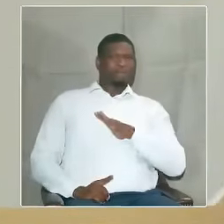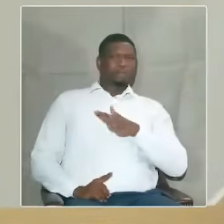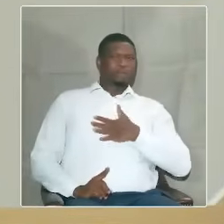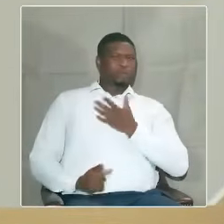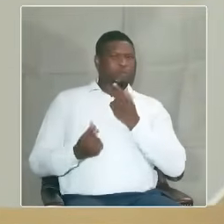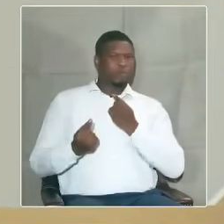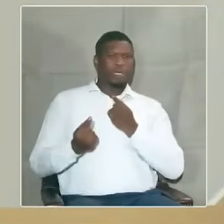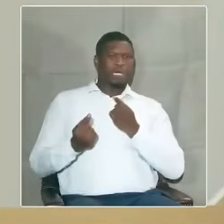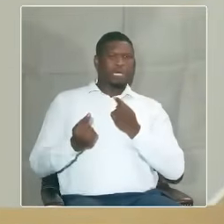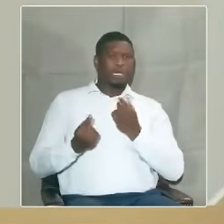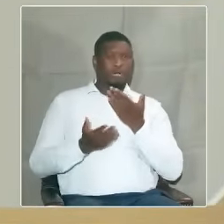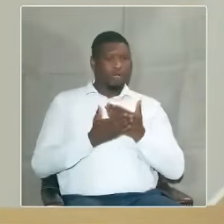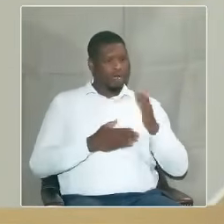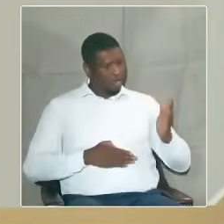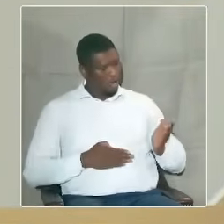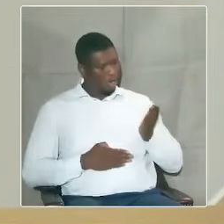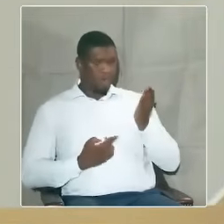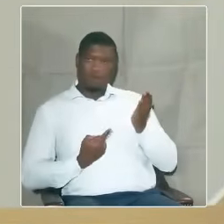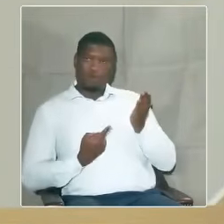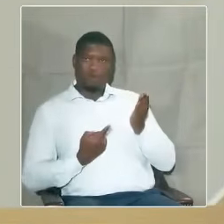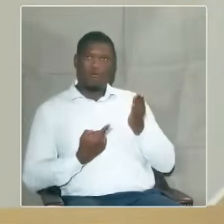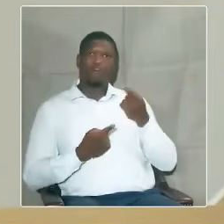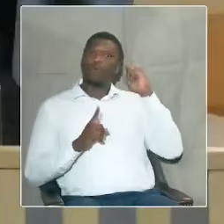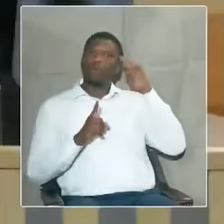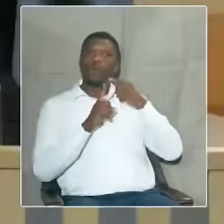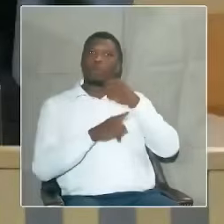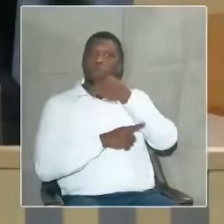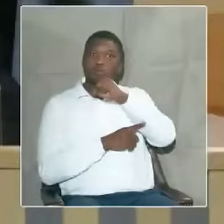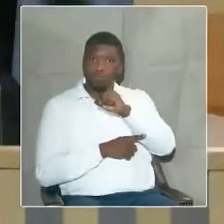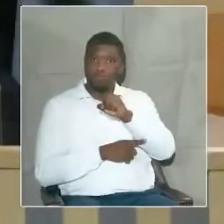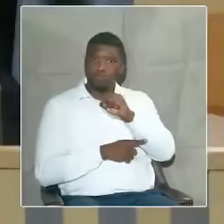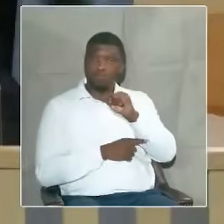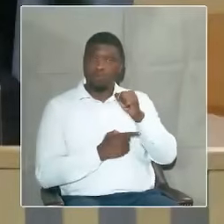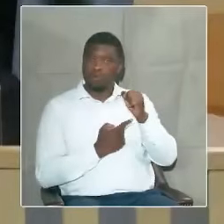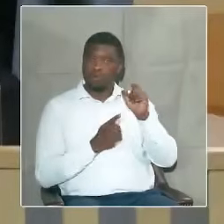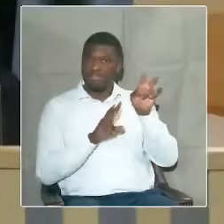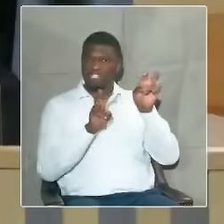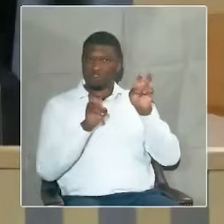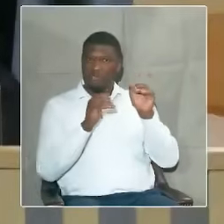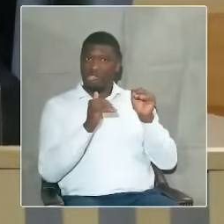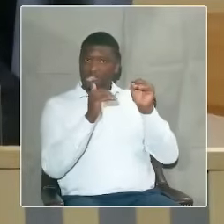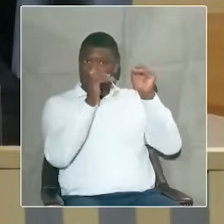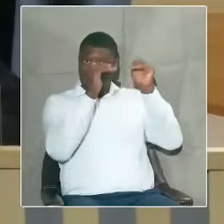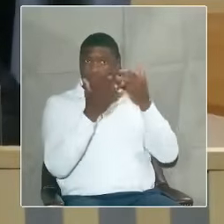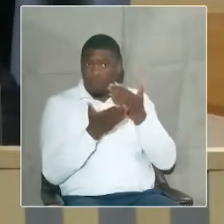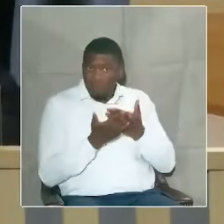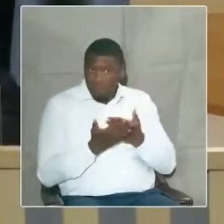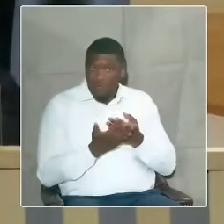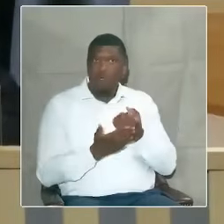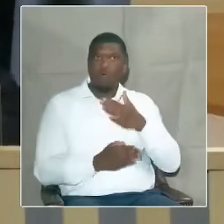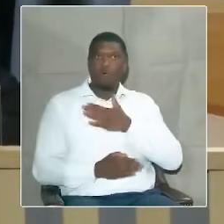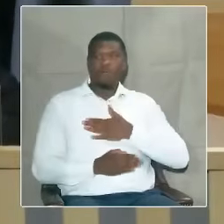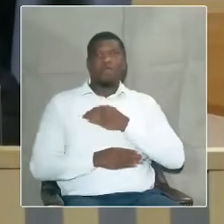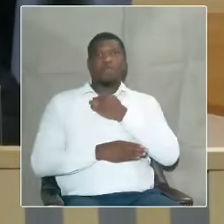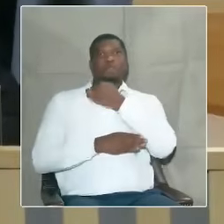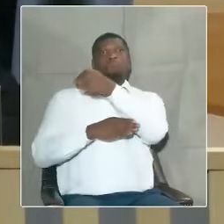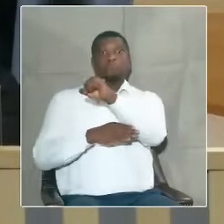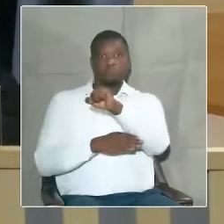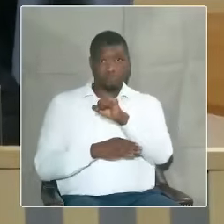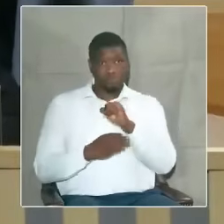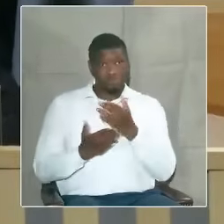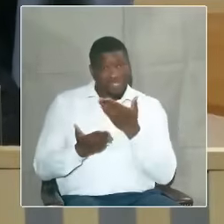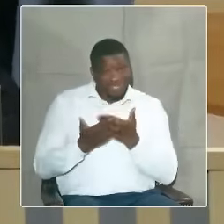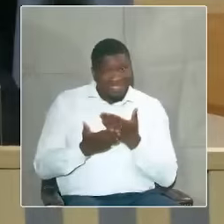you to escalate the matter or to pursue a particular cause to get